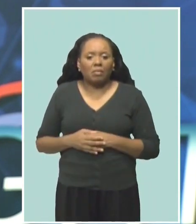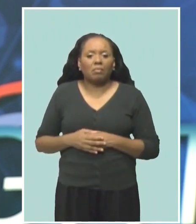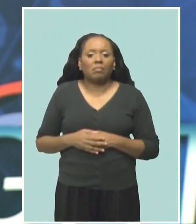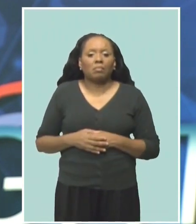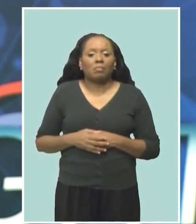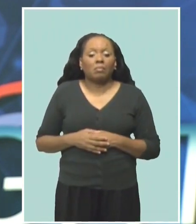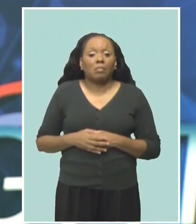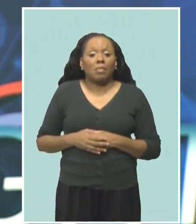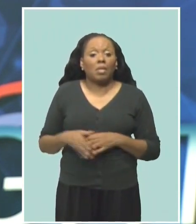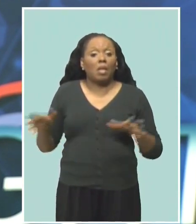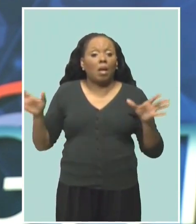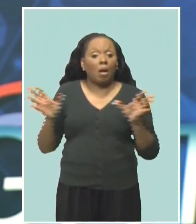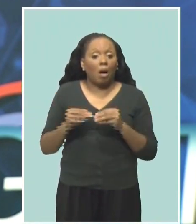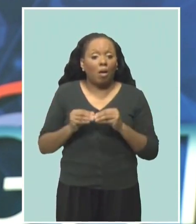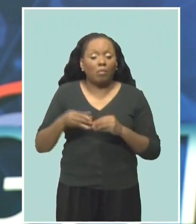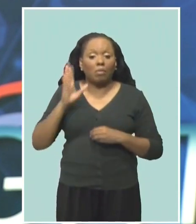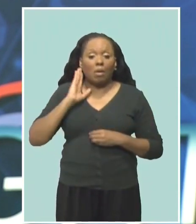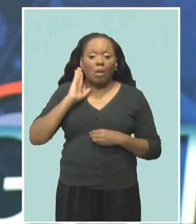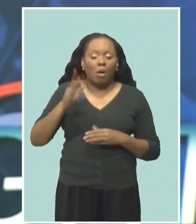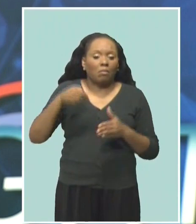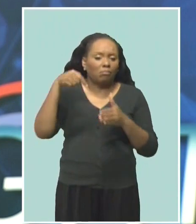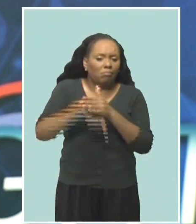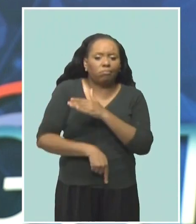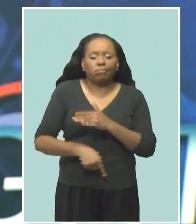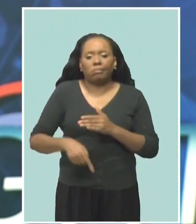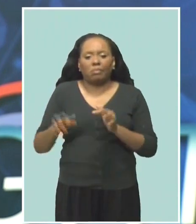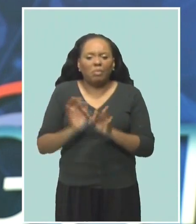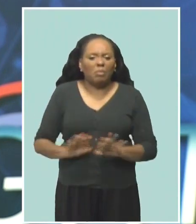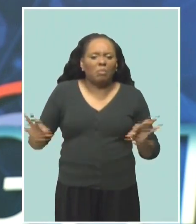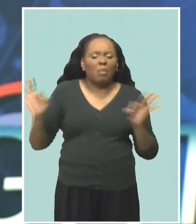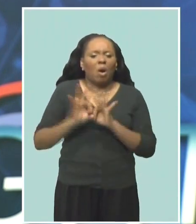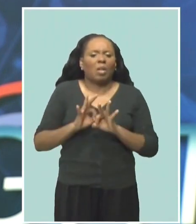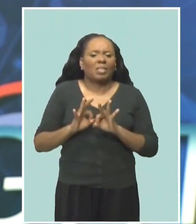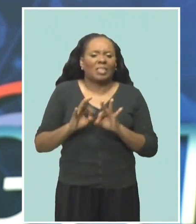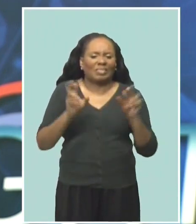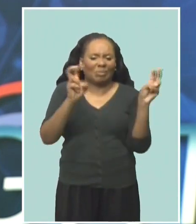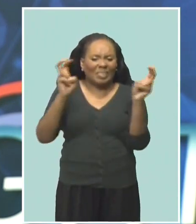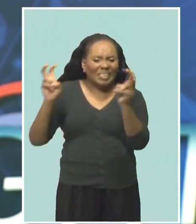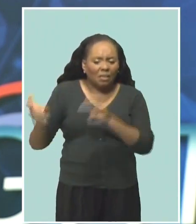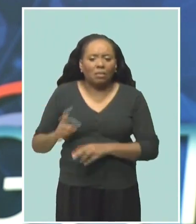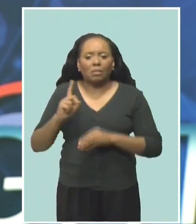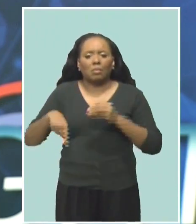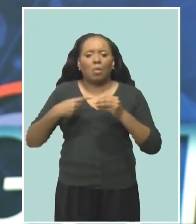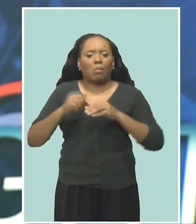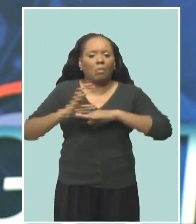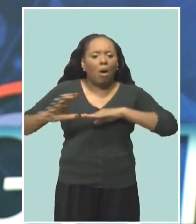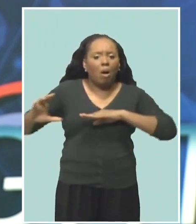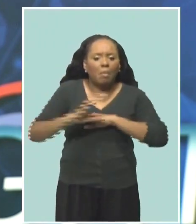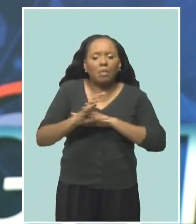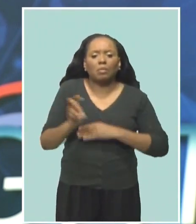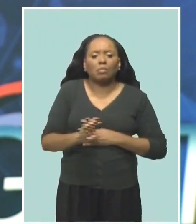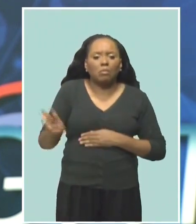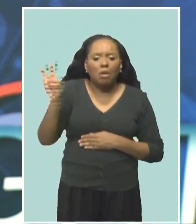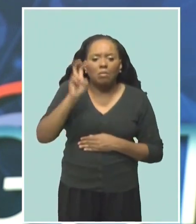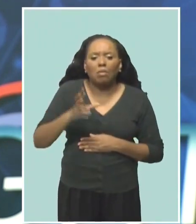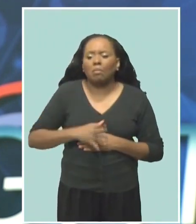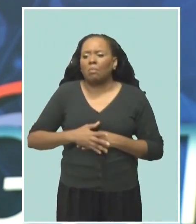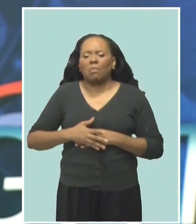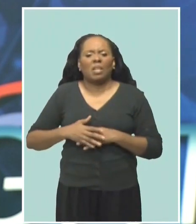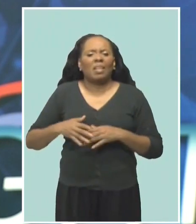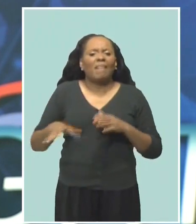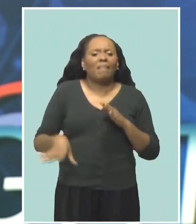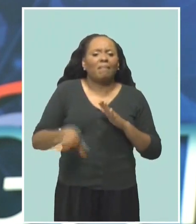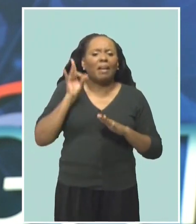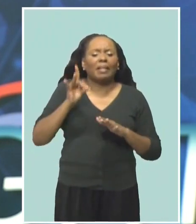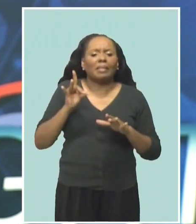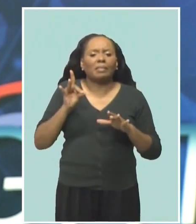Tourism, Fueling Our Lifeblood, will delve into the critical issues shaping the region's tourism landscape and explore innovative strategies